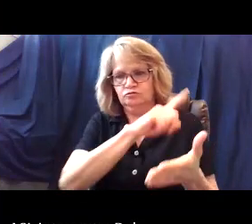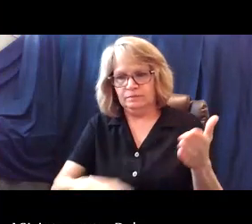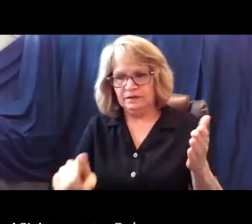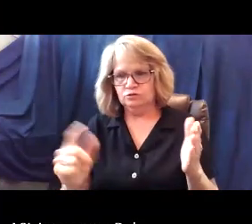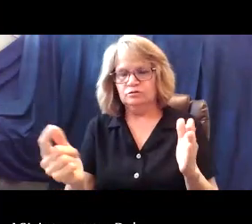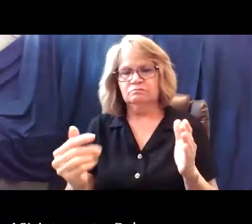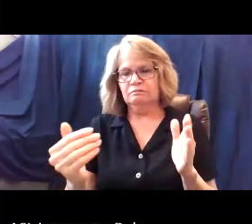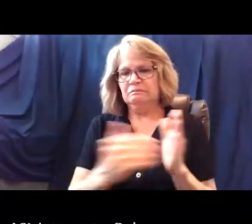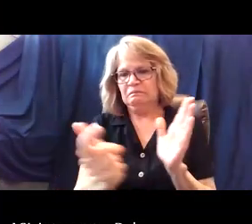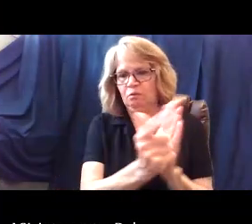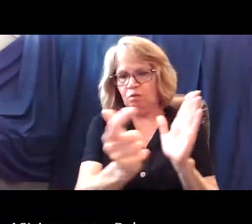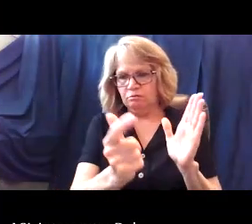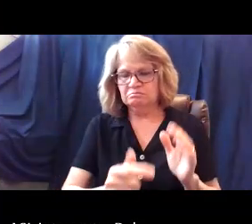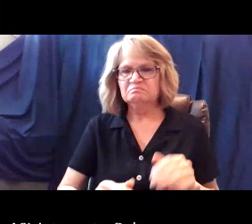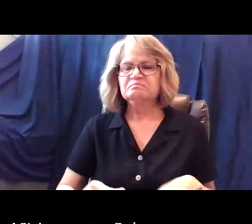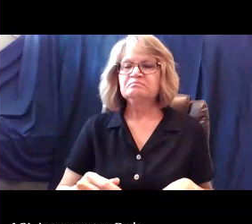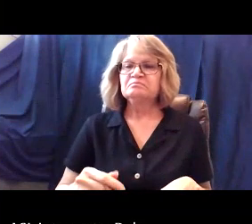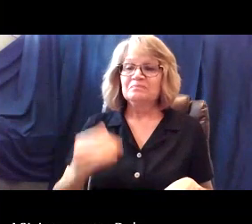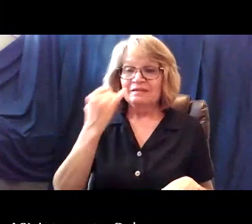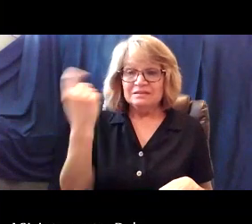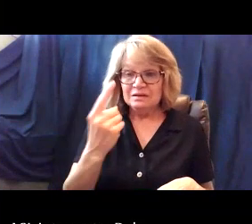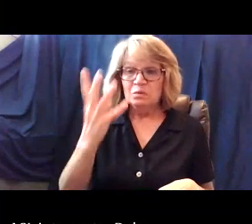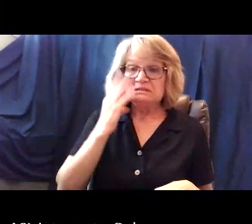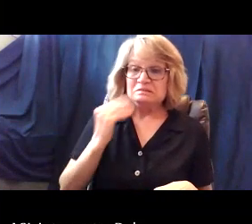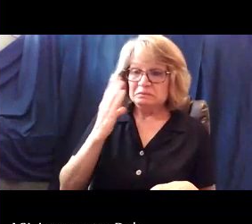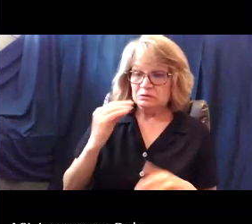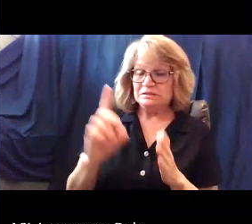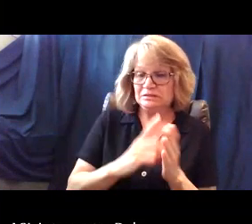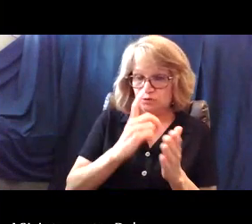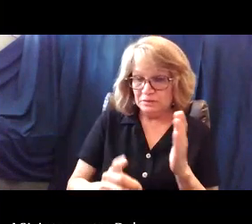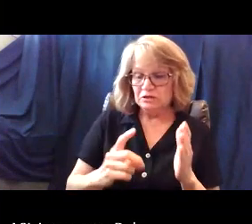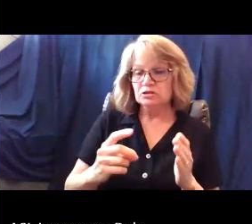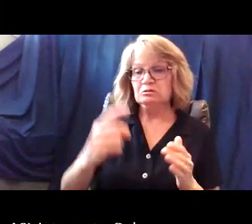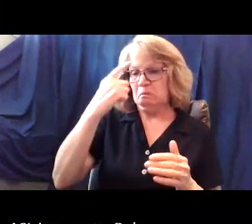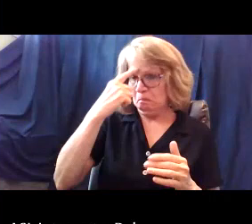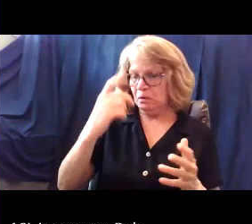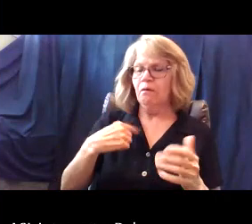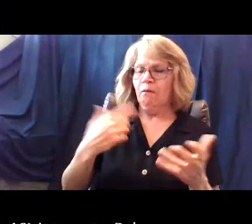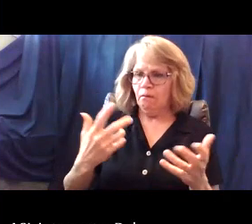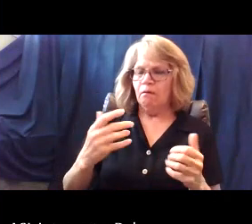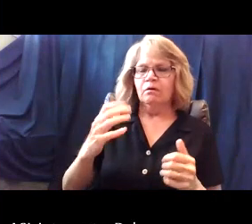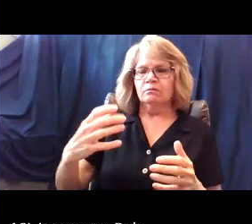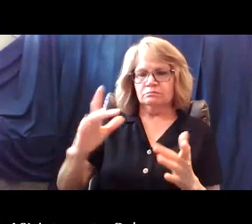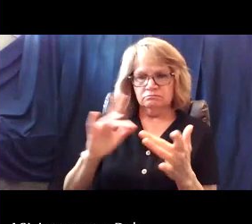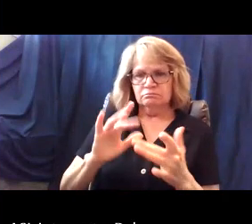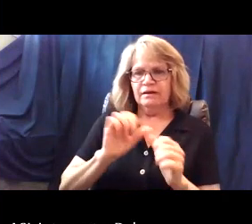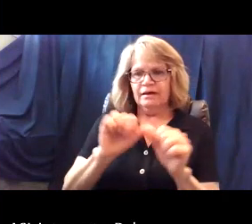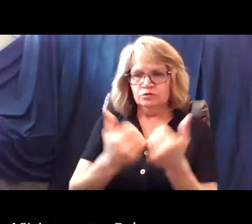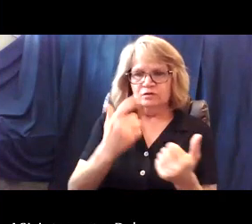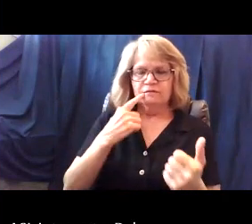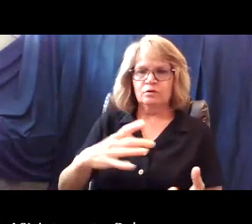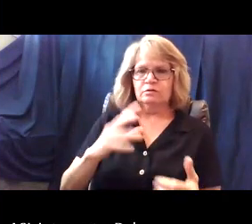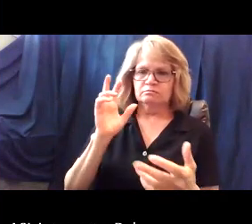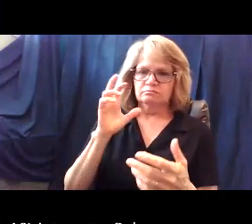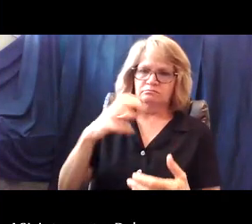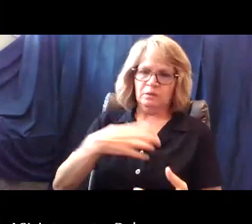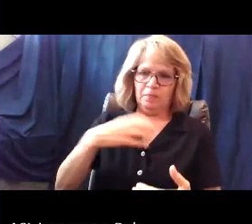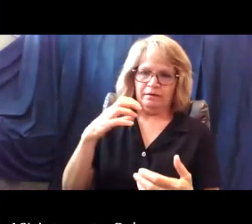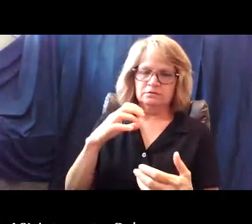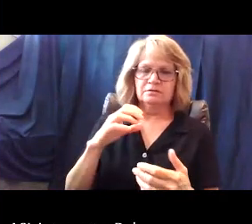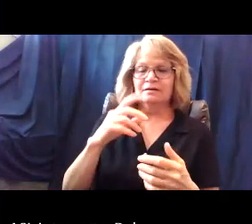So if someone believes that they have experienced discrimination, they can contact our agency to file a complaint, and a neutral investigator will